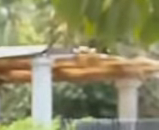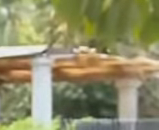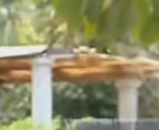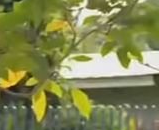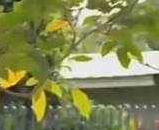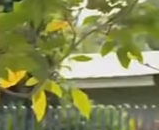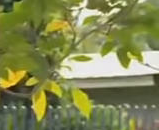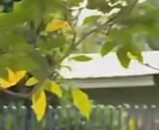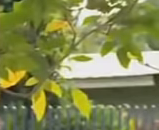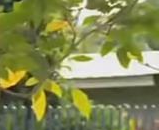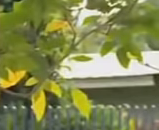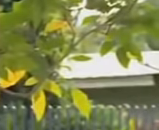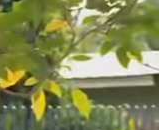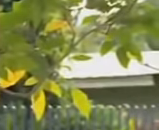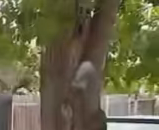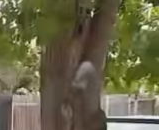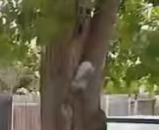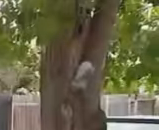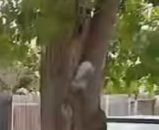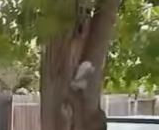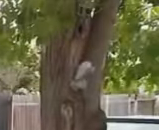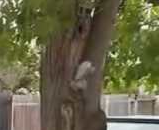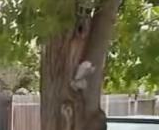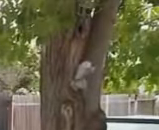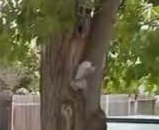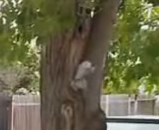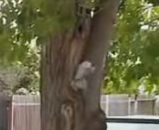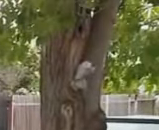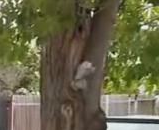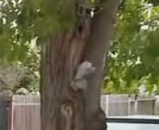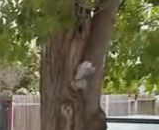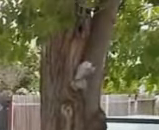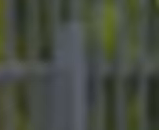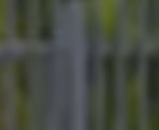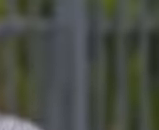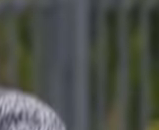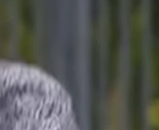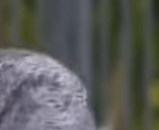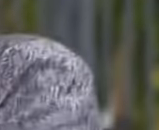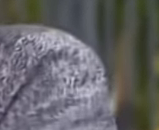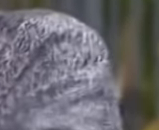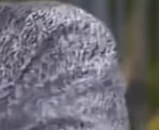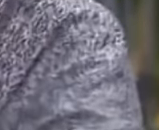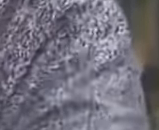I don't know what's wrong with Gladys, you know. I don't know. She jumping up and down and carrying on like she's a crapo, like a